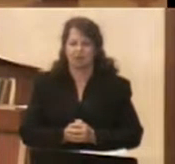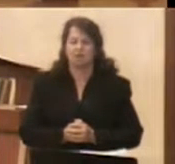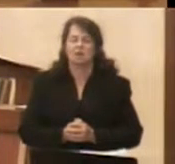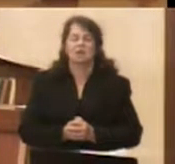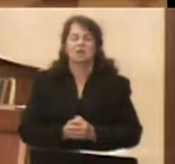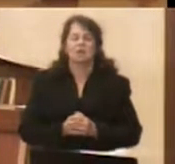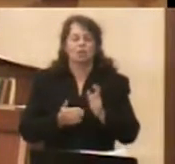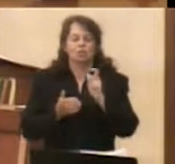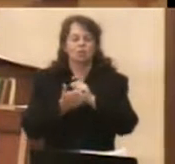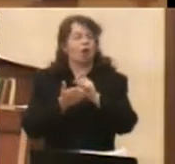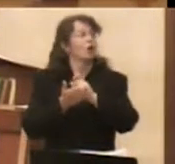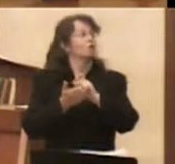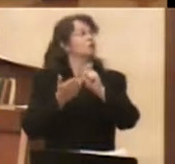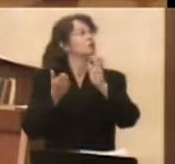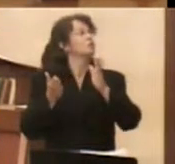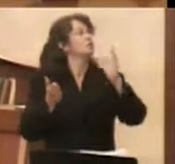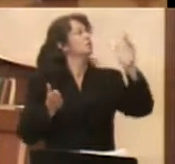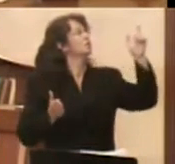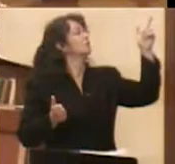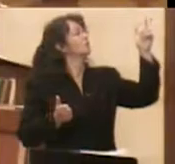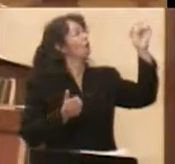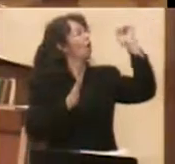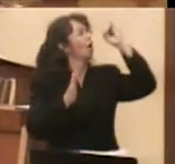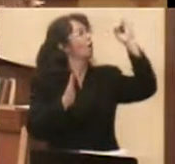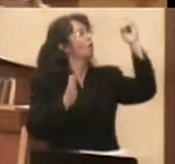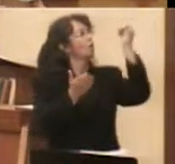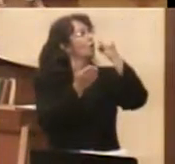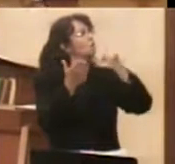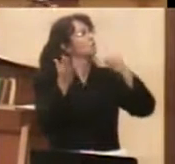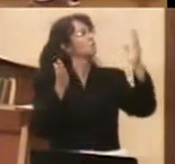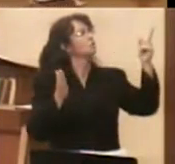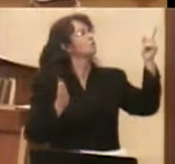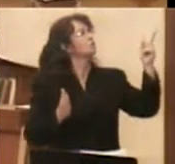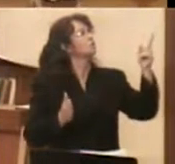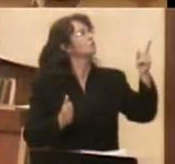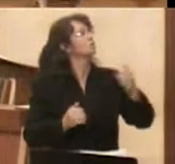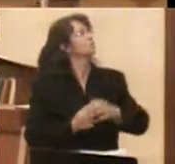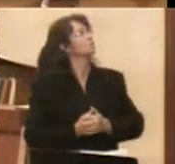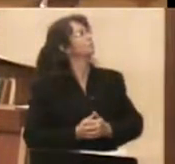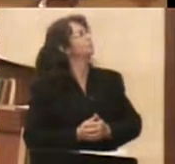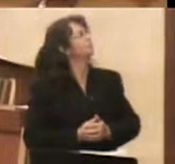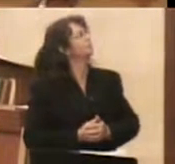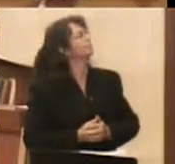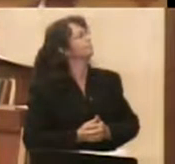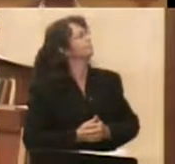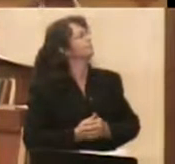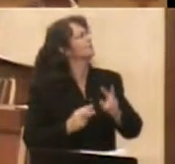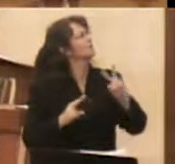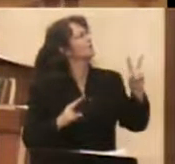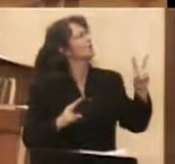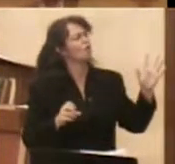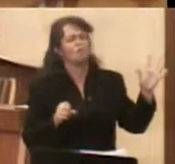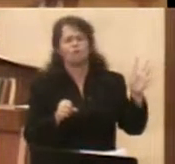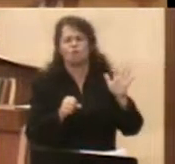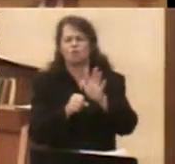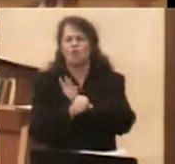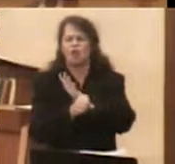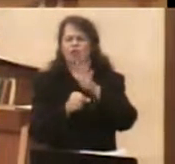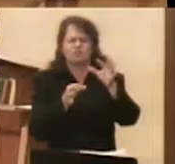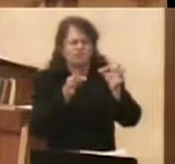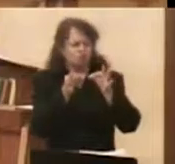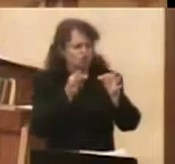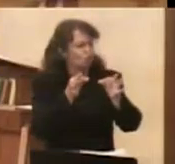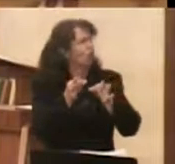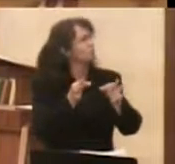of Revelation. It is a woodcut from the 18th century, and as you can see, it is filled with details.